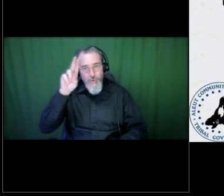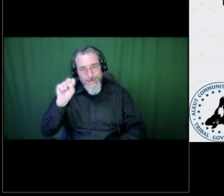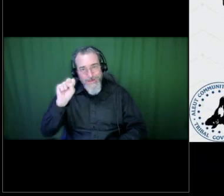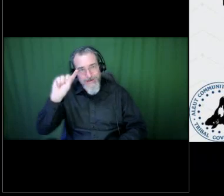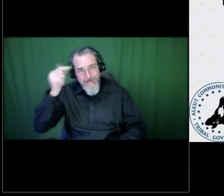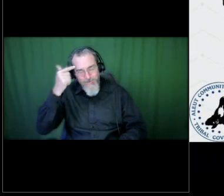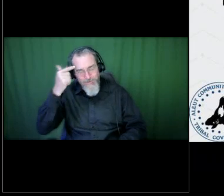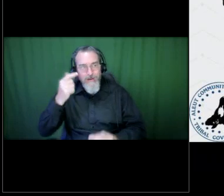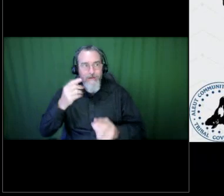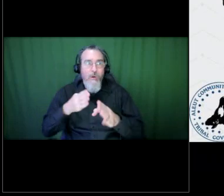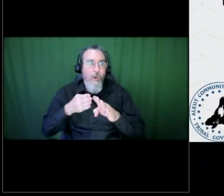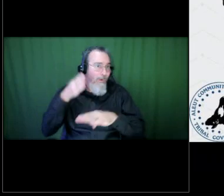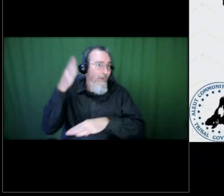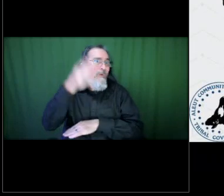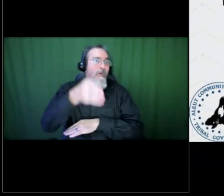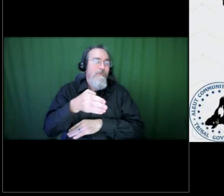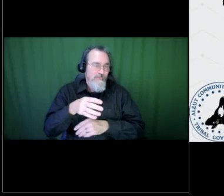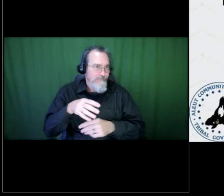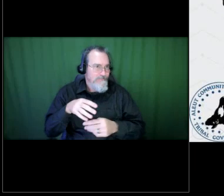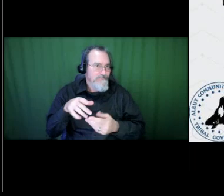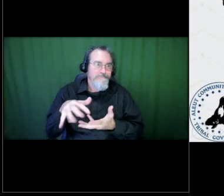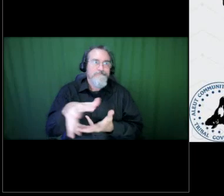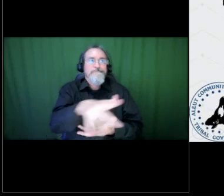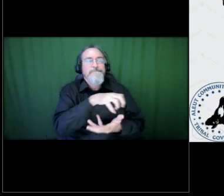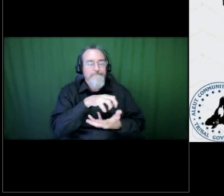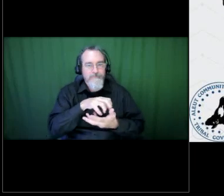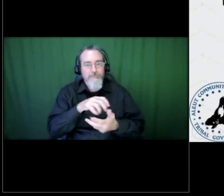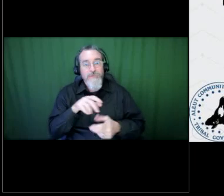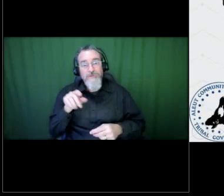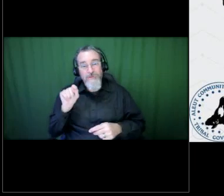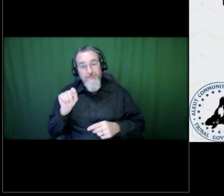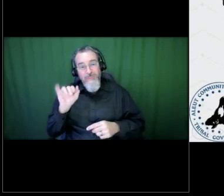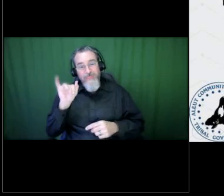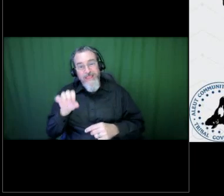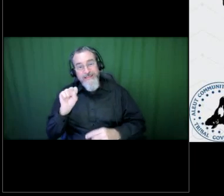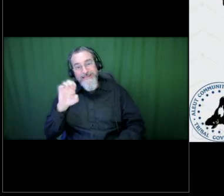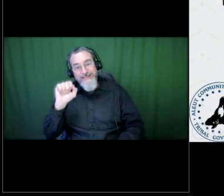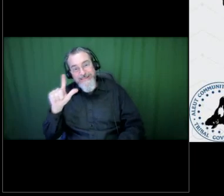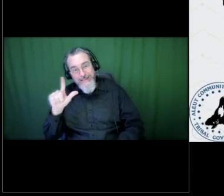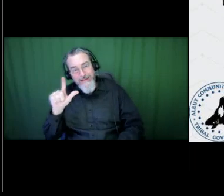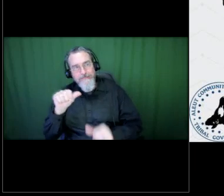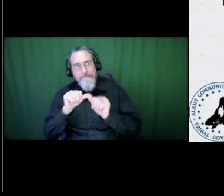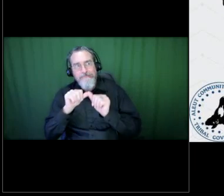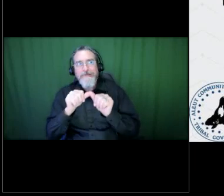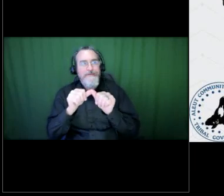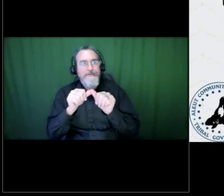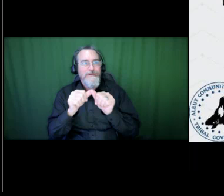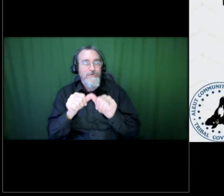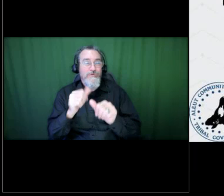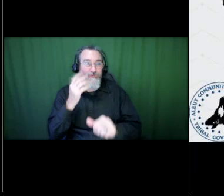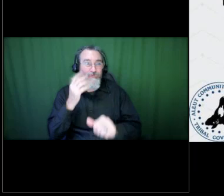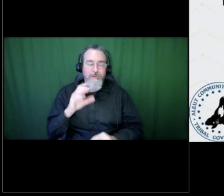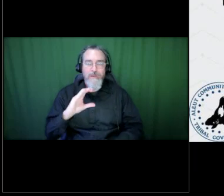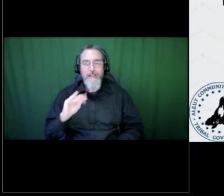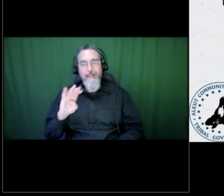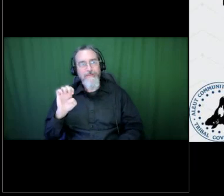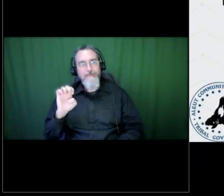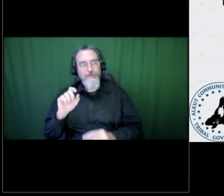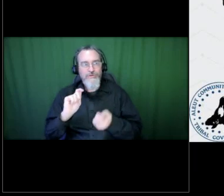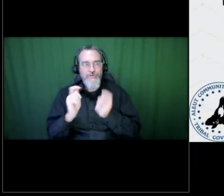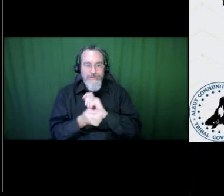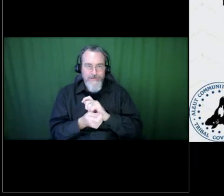This population decline of the seal is something that has continued over time with the effects of climate change. And because of that, ACSBI plays a crucial